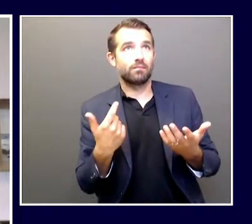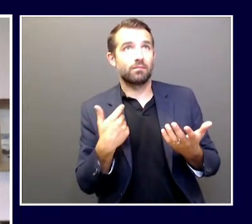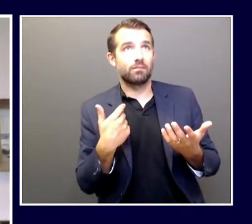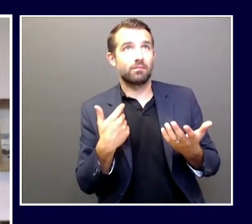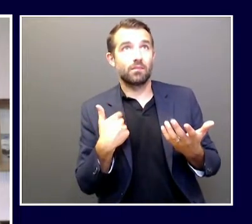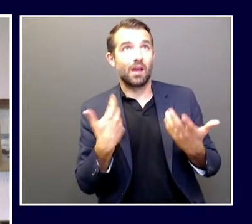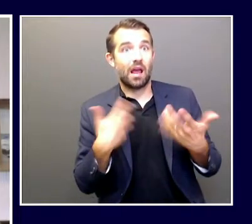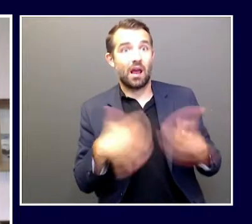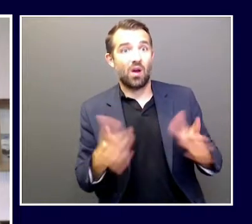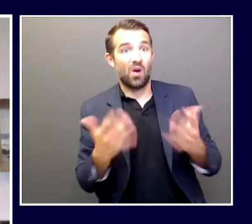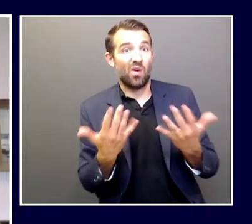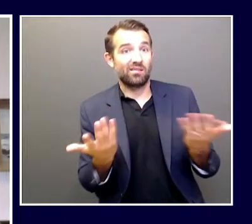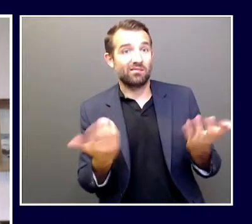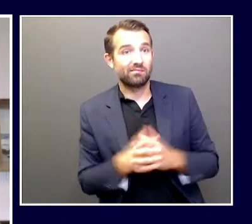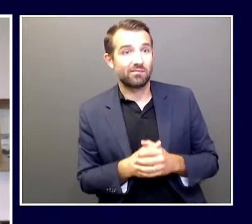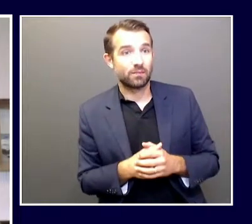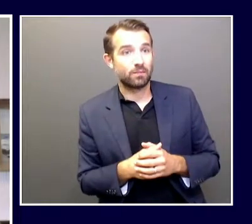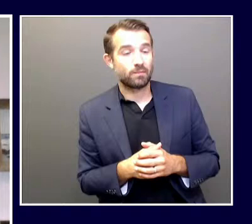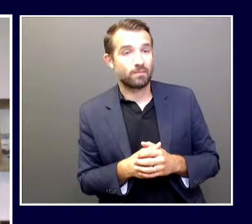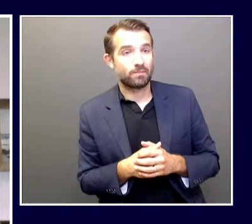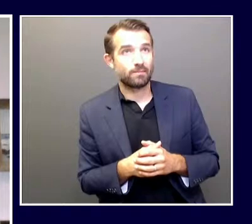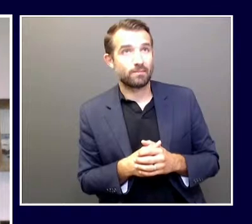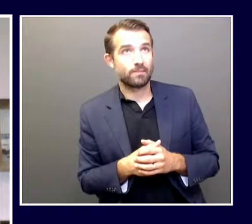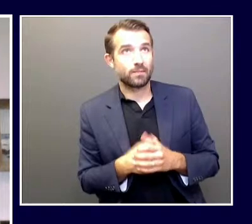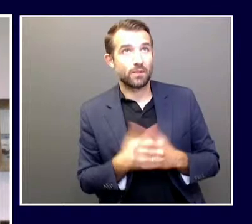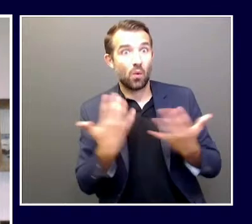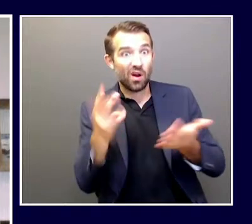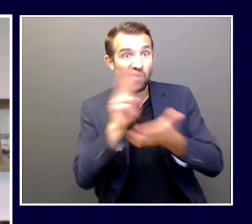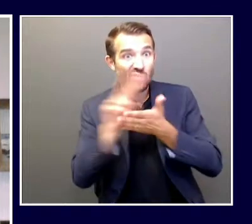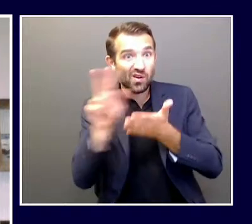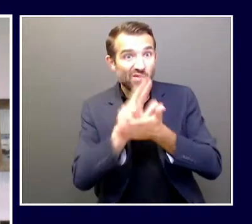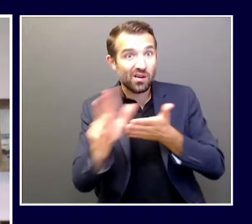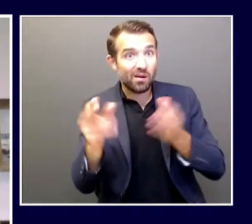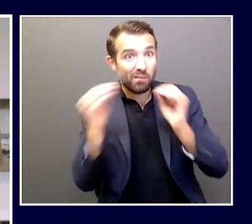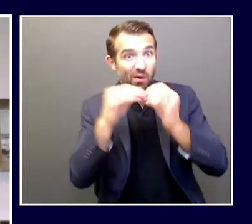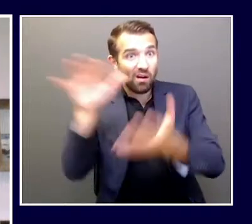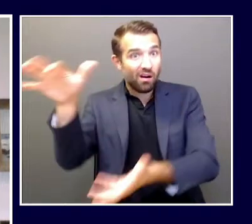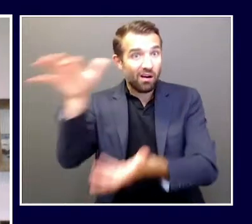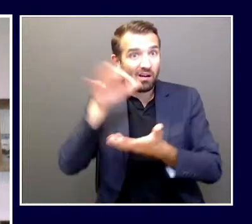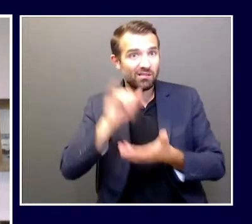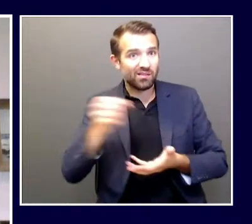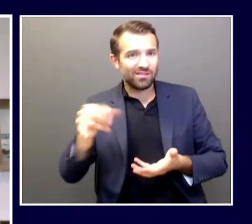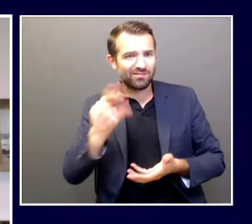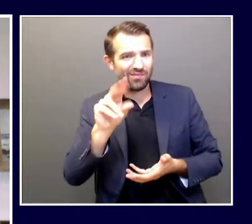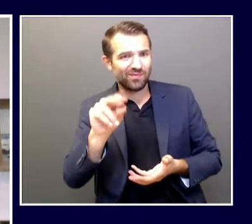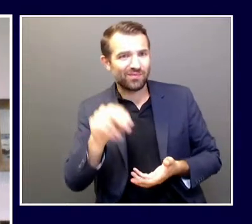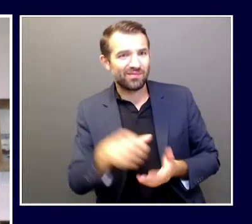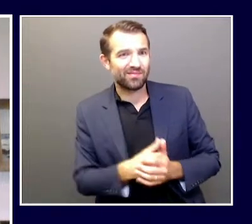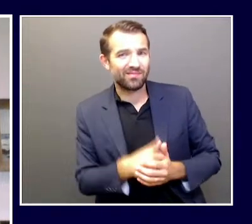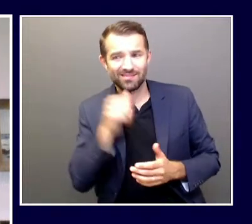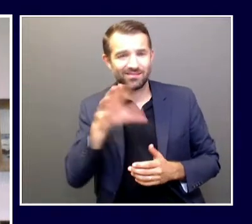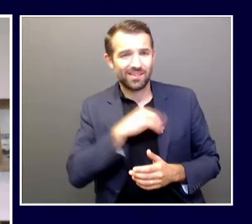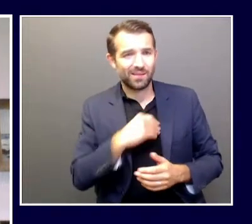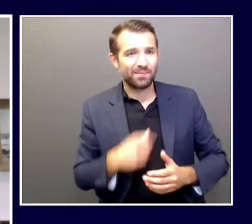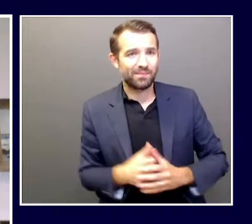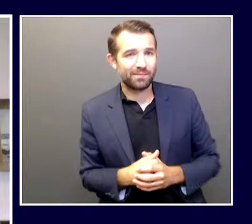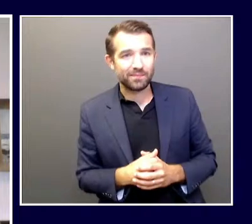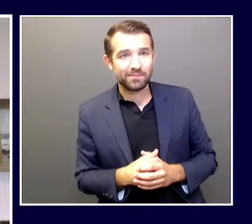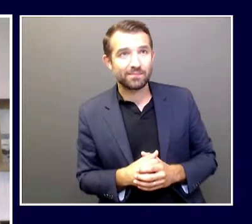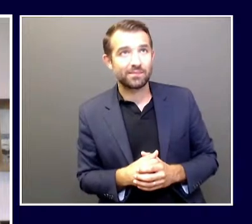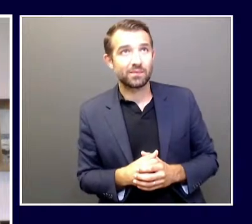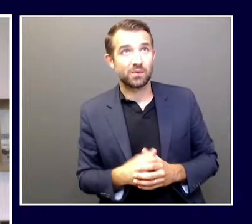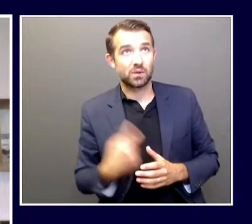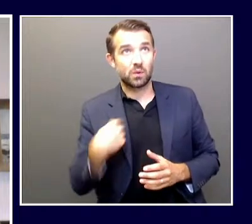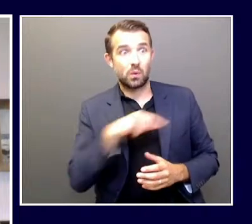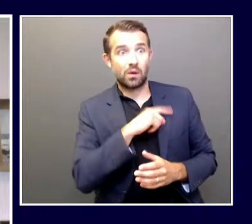J&J. Our director of immunizations here at Maine CDC, she worked the phones, she and I both worked the phones